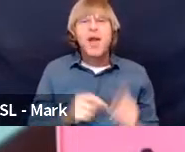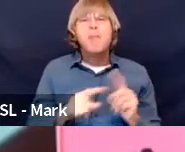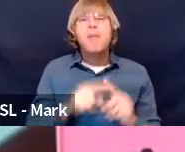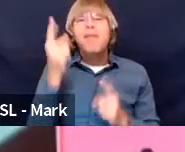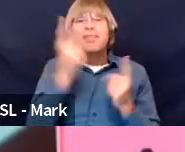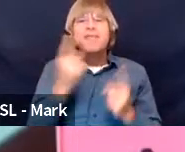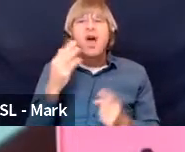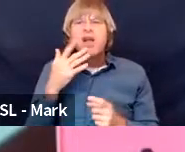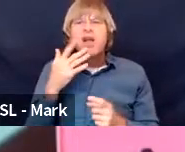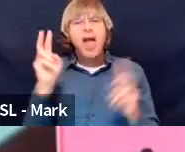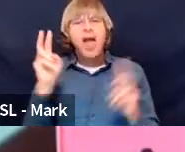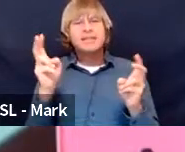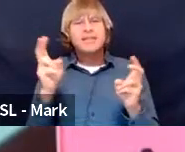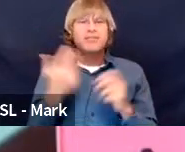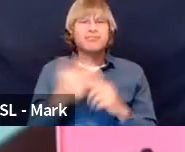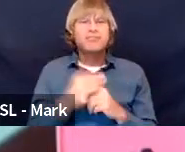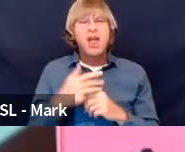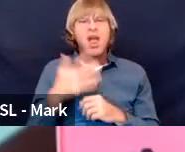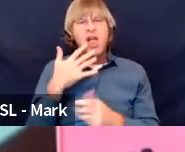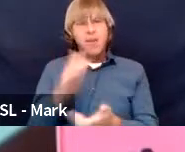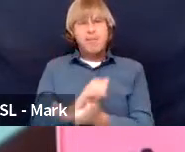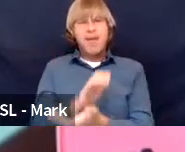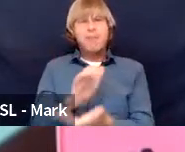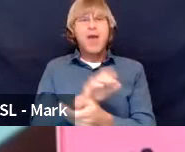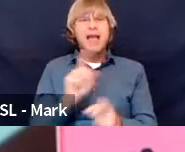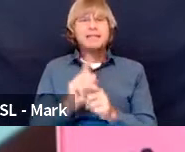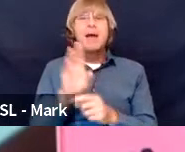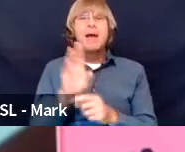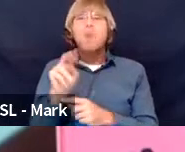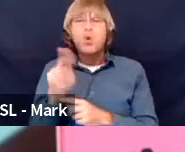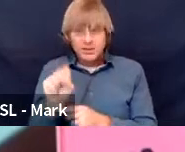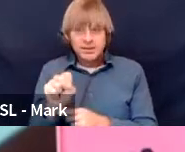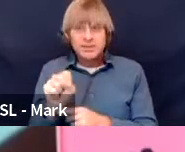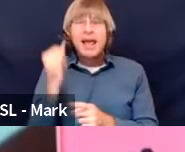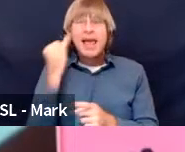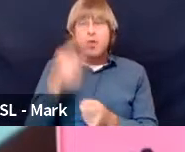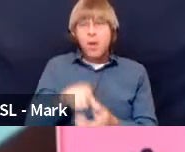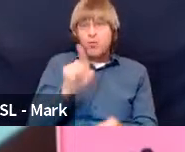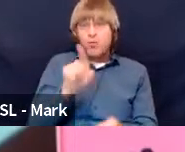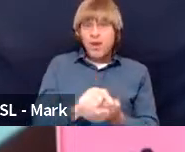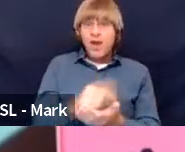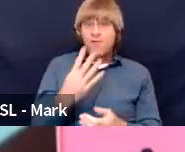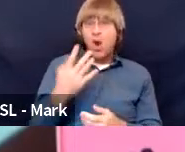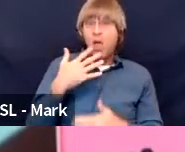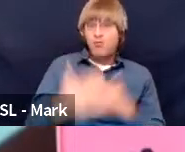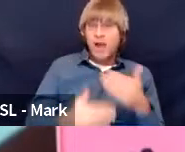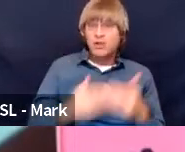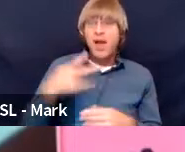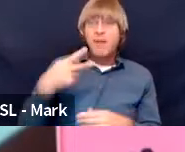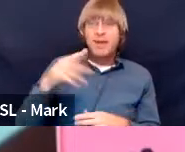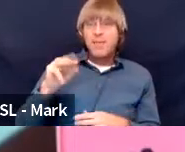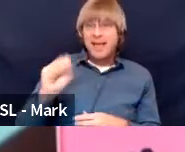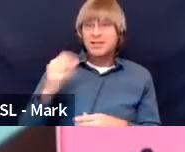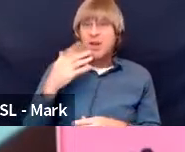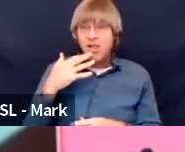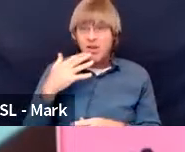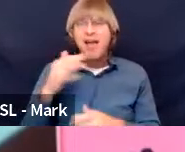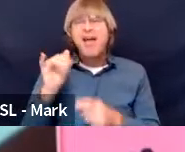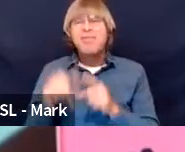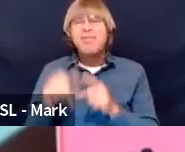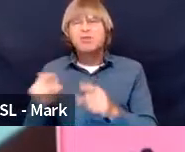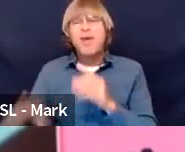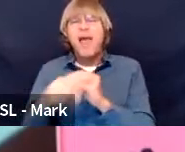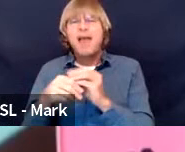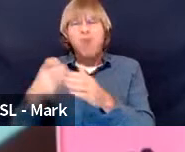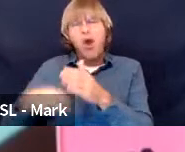of color as a colored paper is a bonus color. So if you're printing four color process or a PMS color, you know that you're